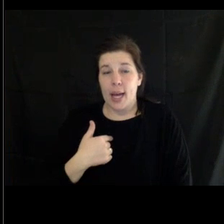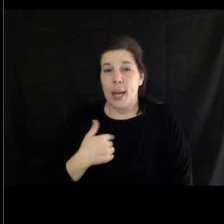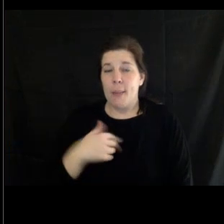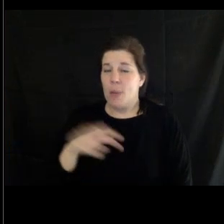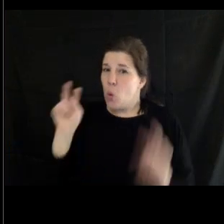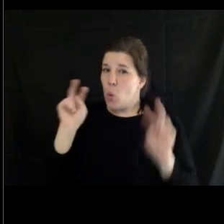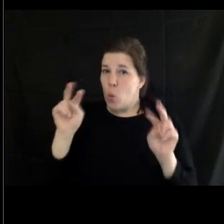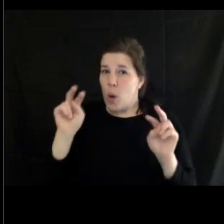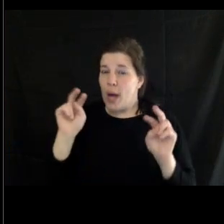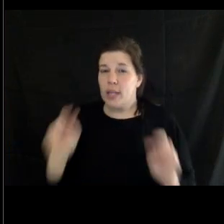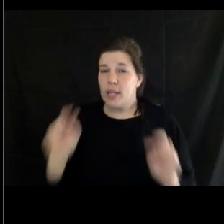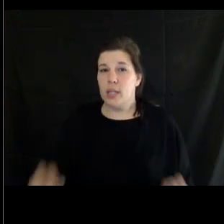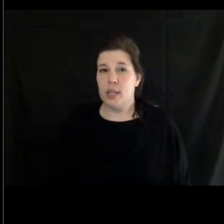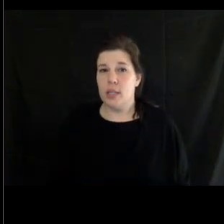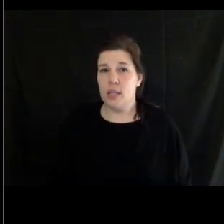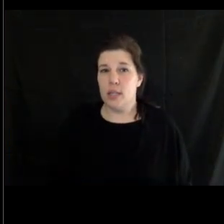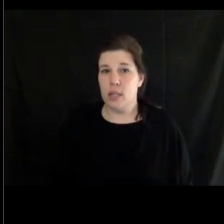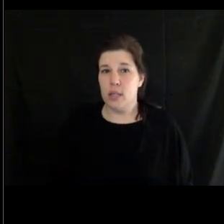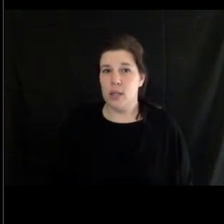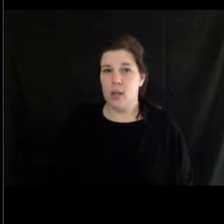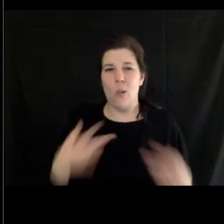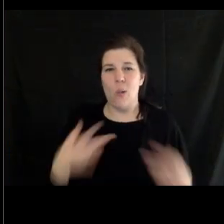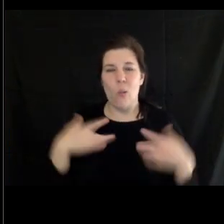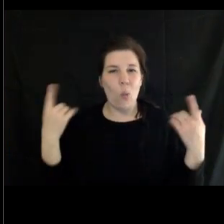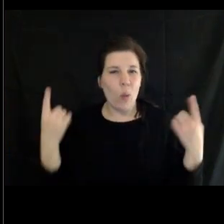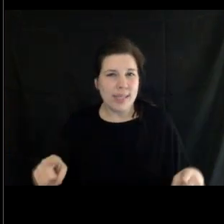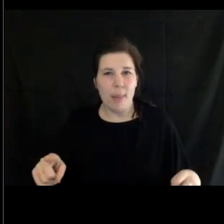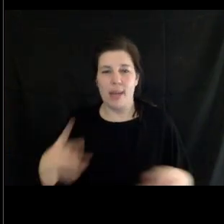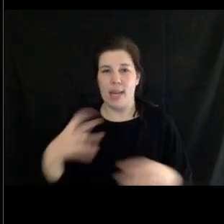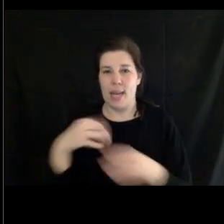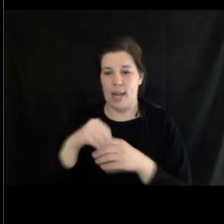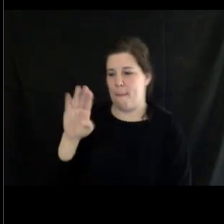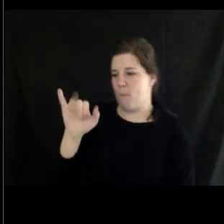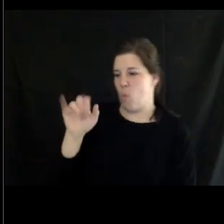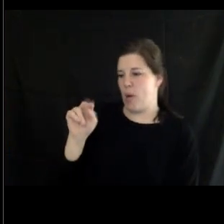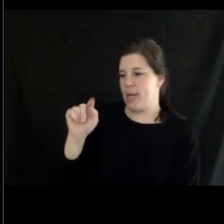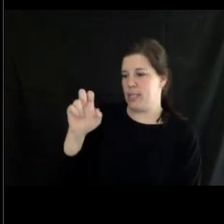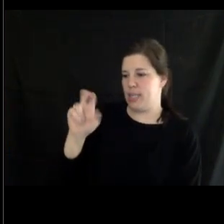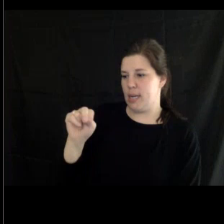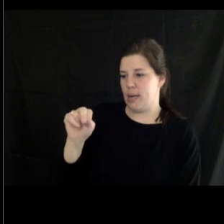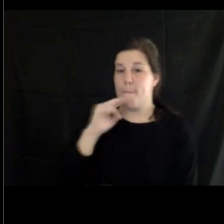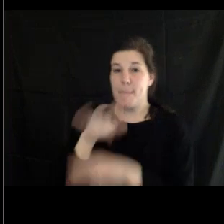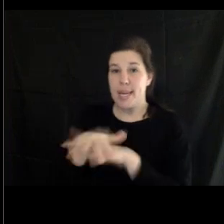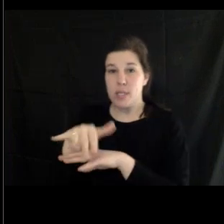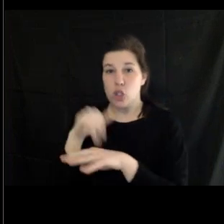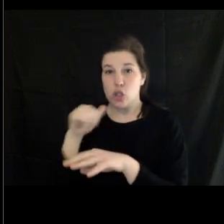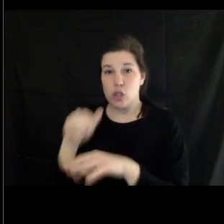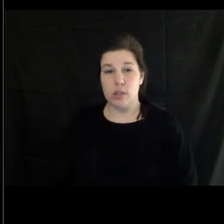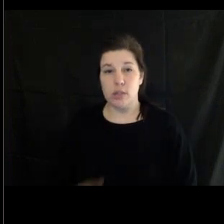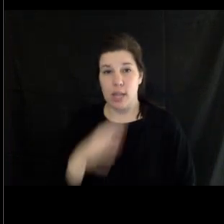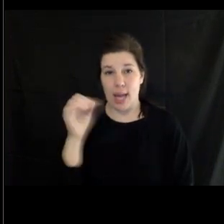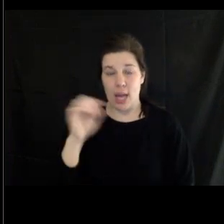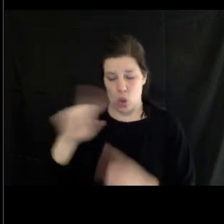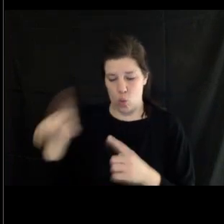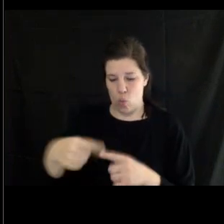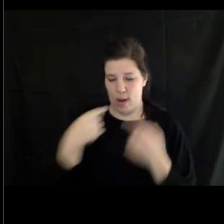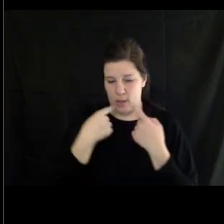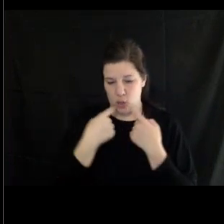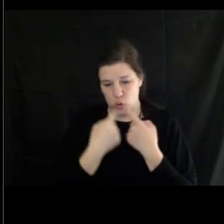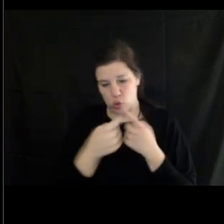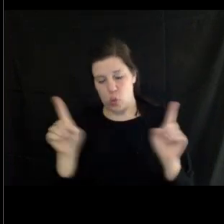watching what's going on here in Boynton Beach. And when I told you that